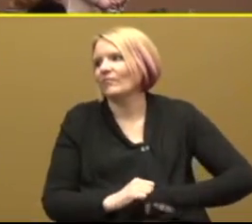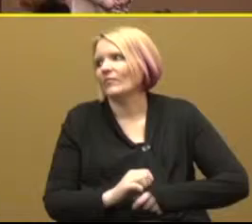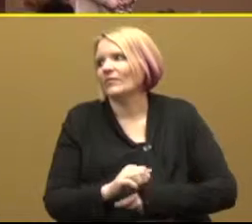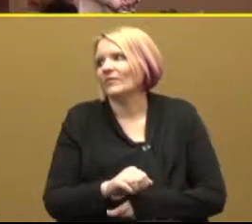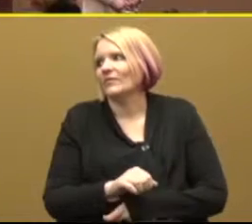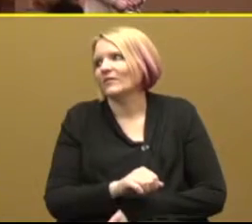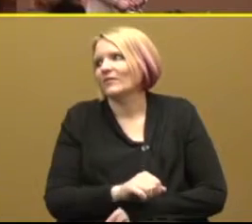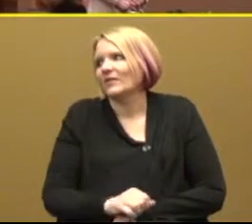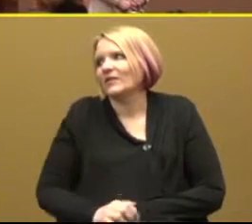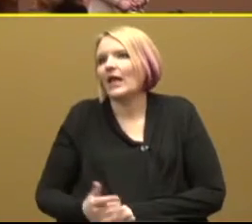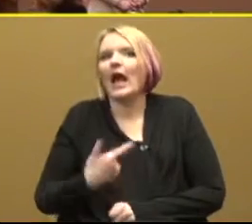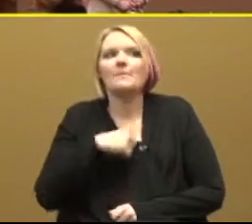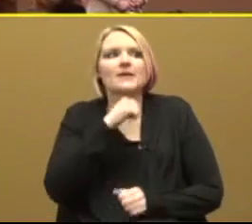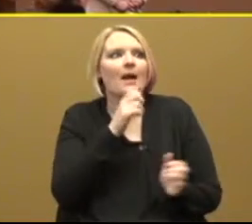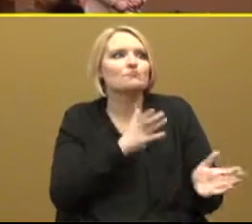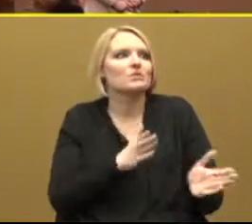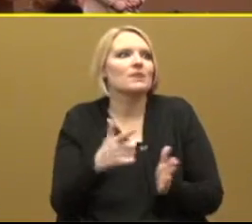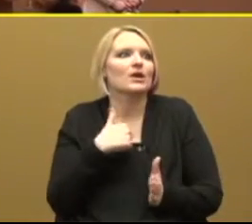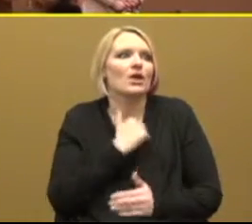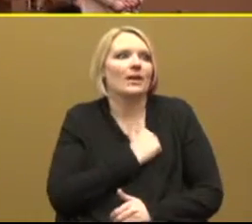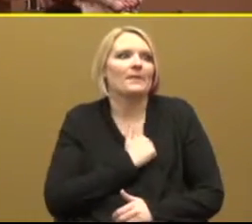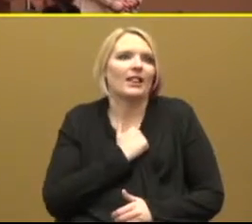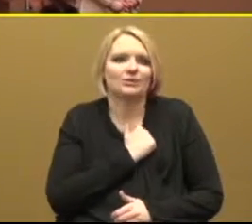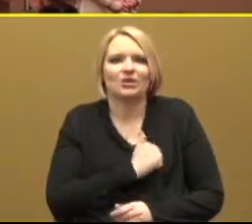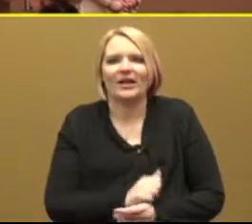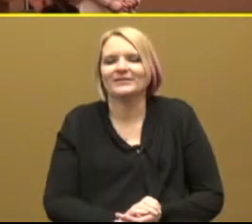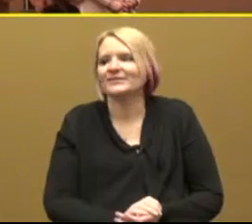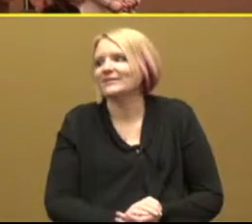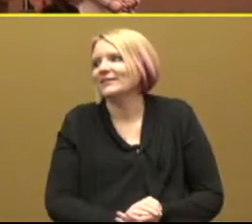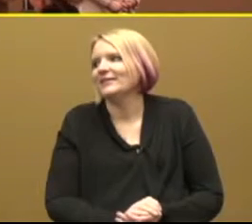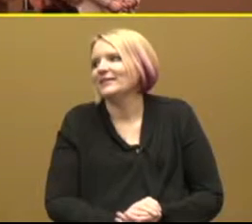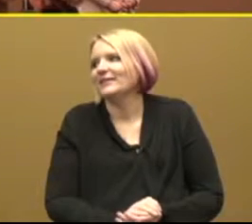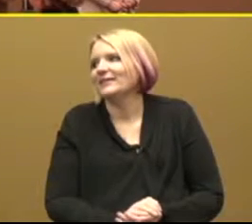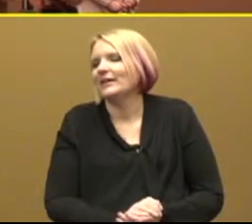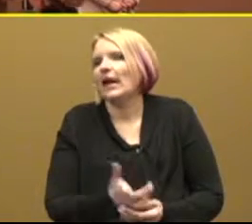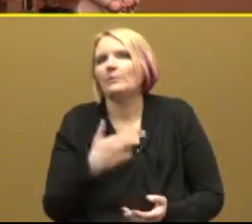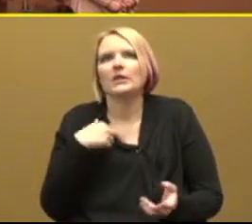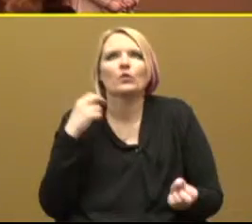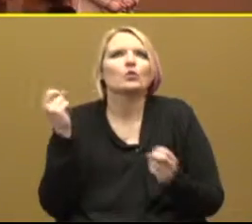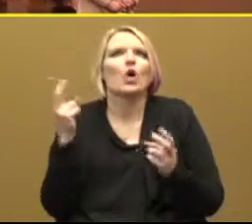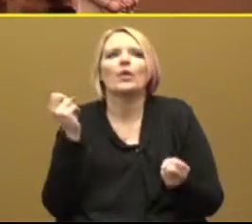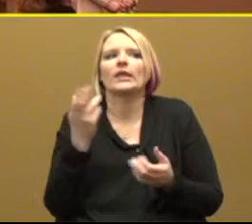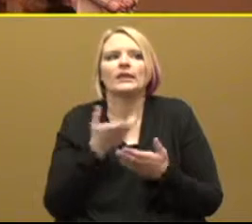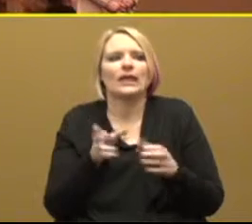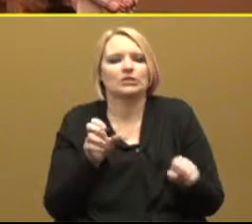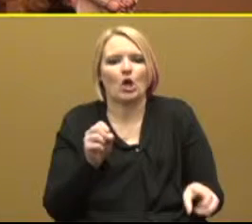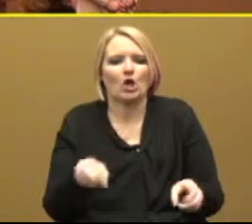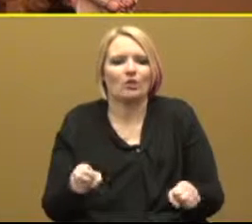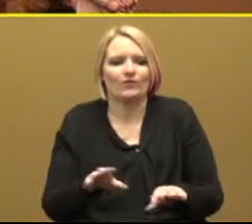Sorry, I'm not prepared. I apologize. I've been throwing things all over the ground.